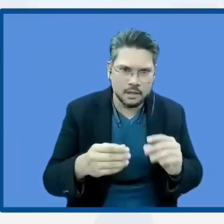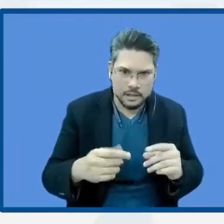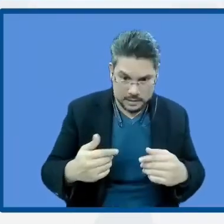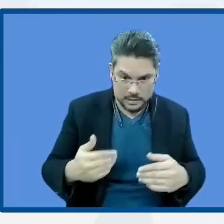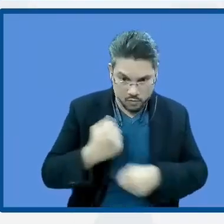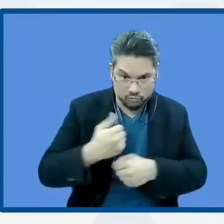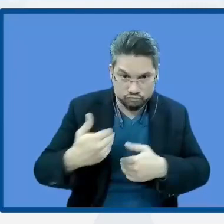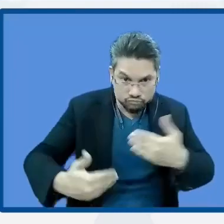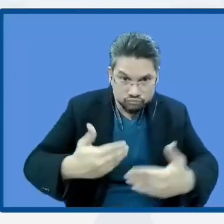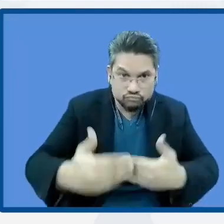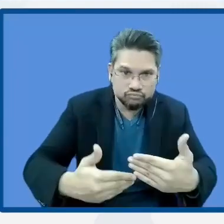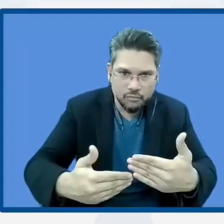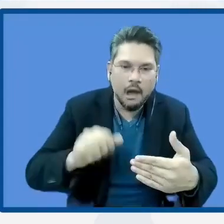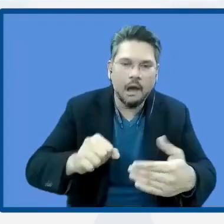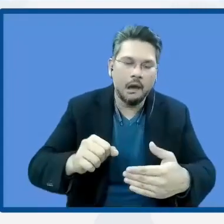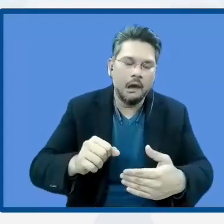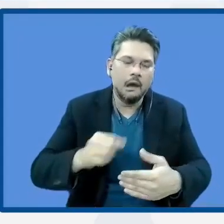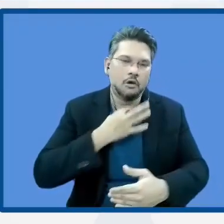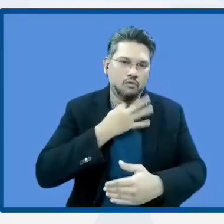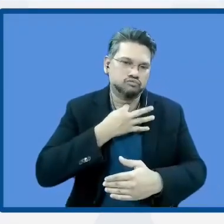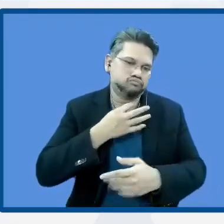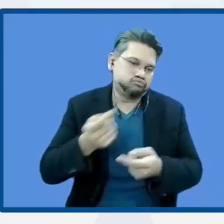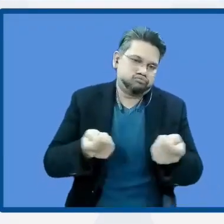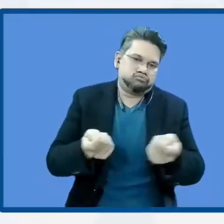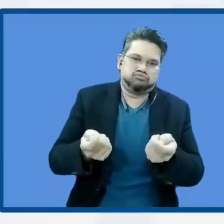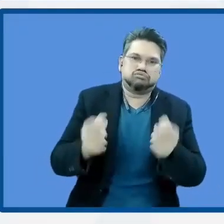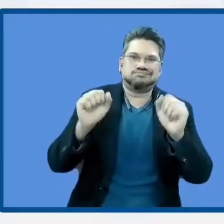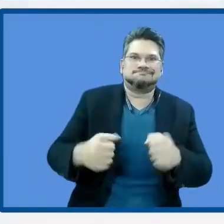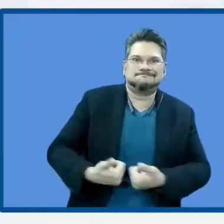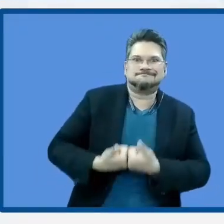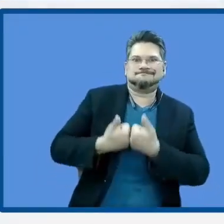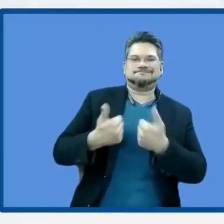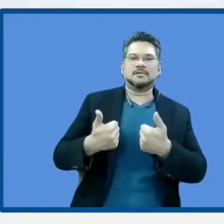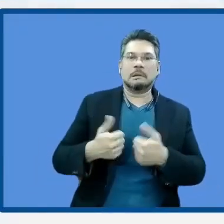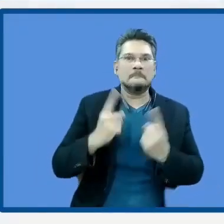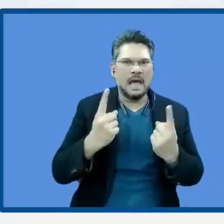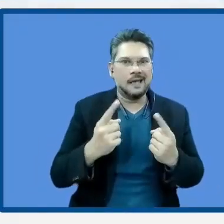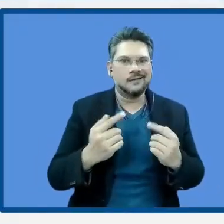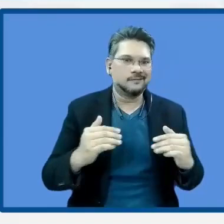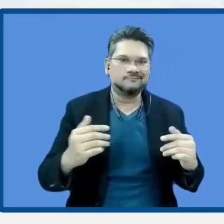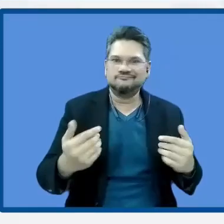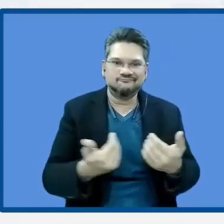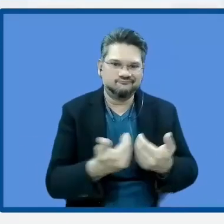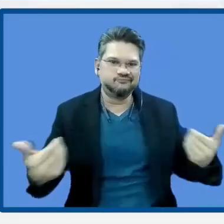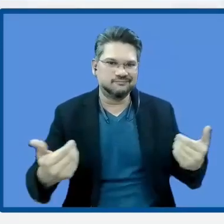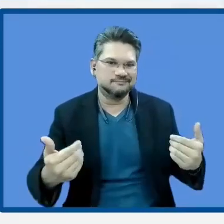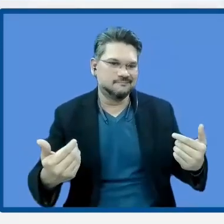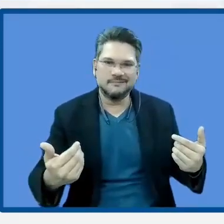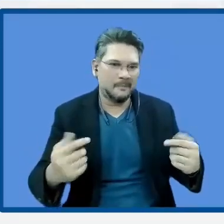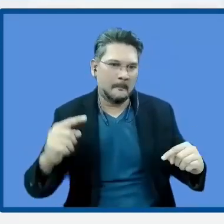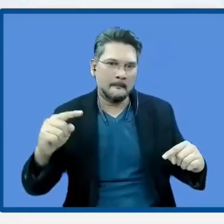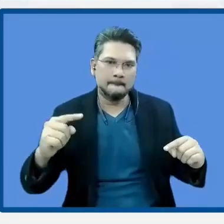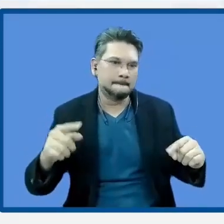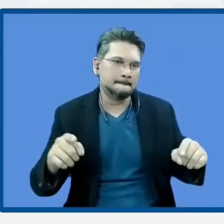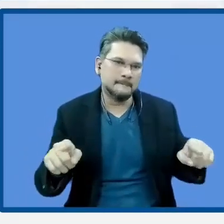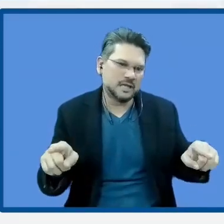risk management should be more efficient. Right now, we see this disproportion, as Andrew said, but if